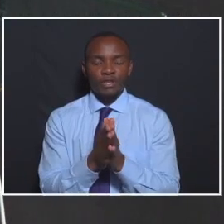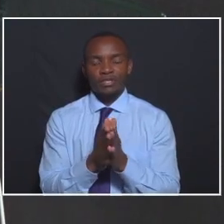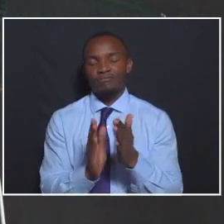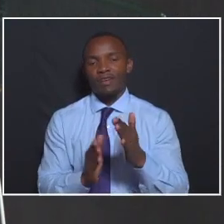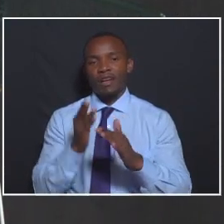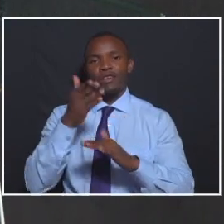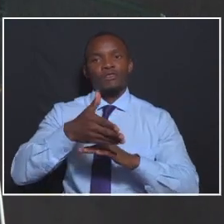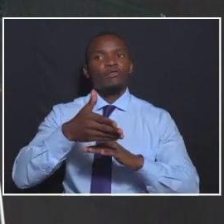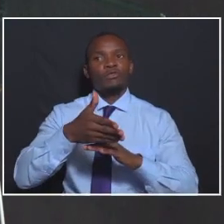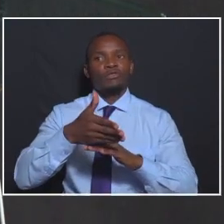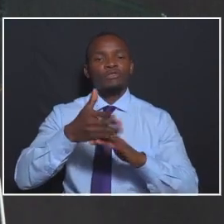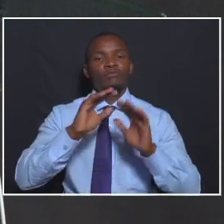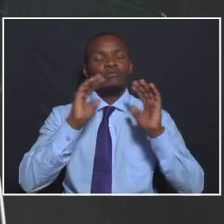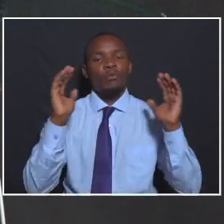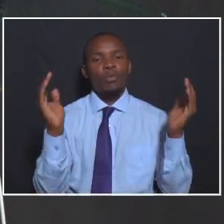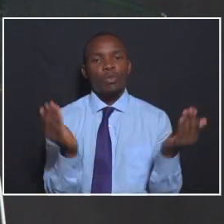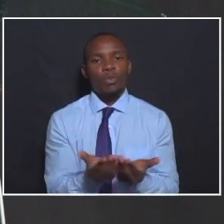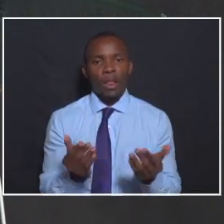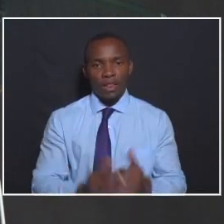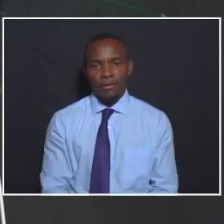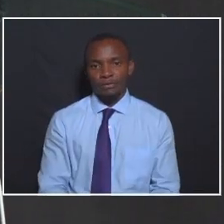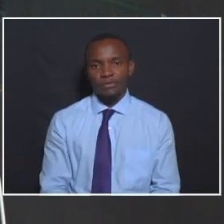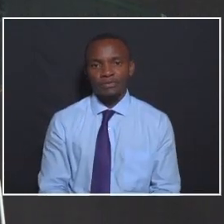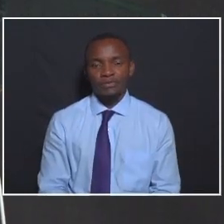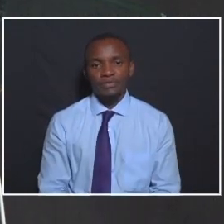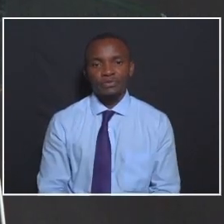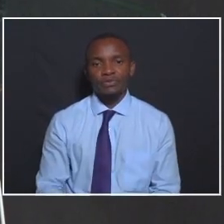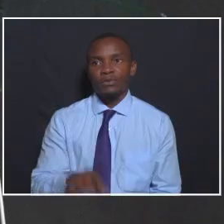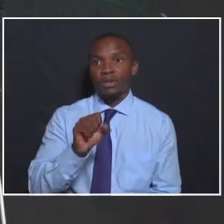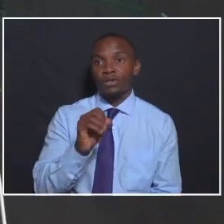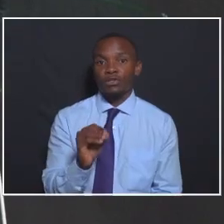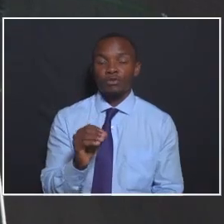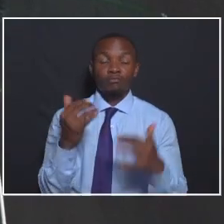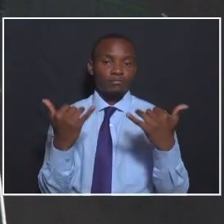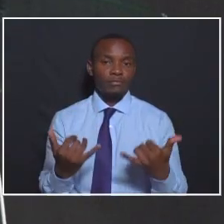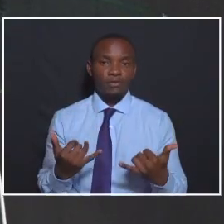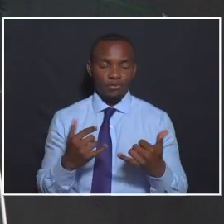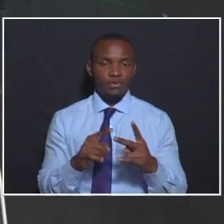around the globe. So, let me just dive right into it.